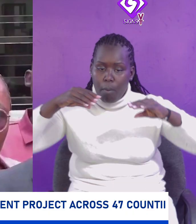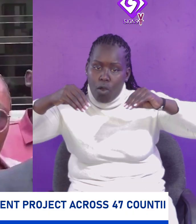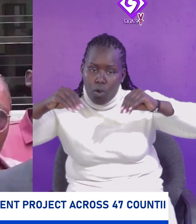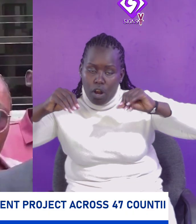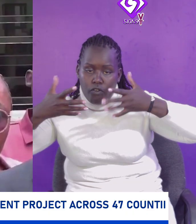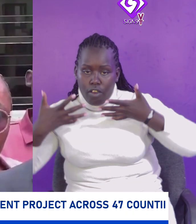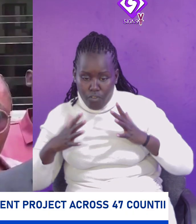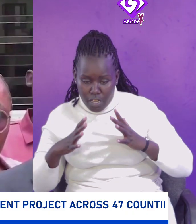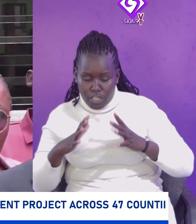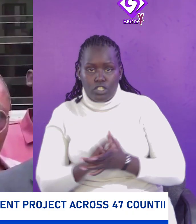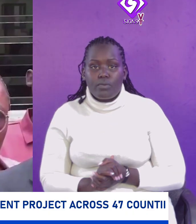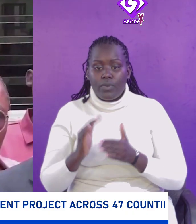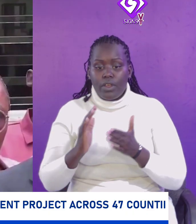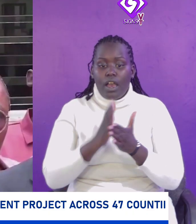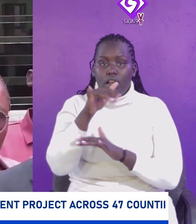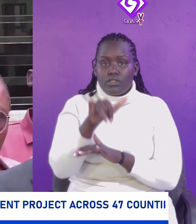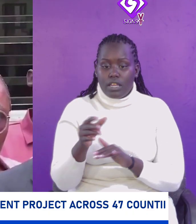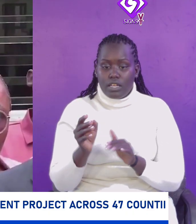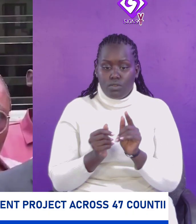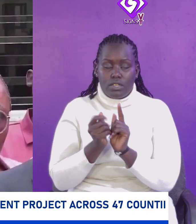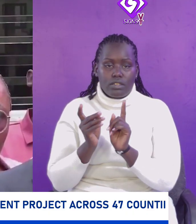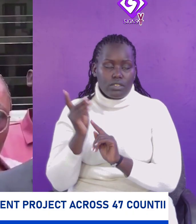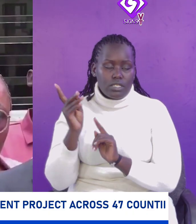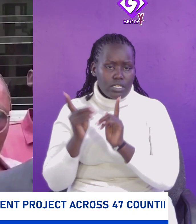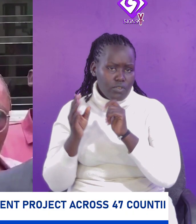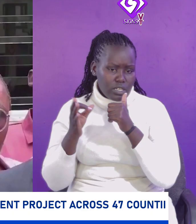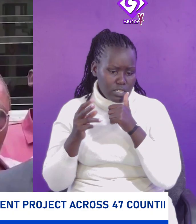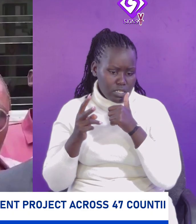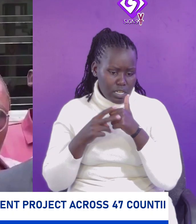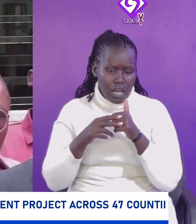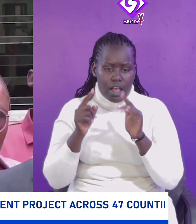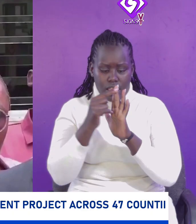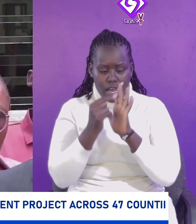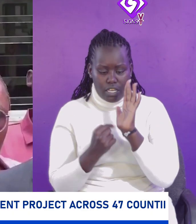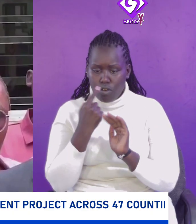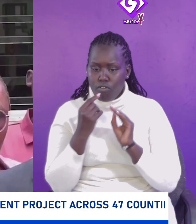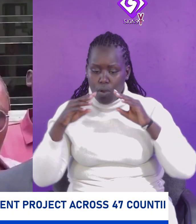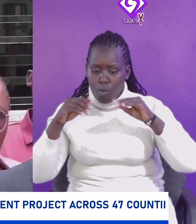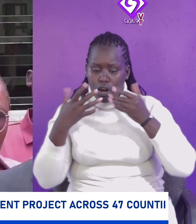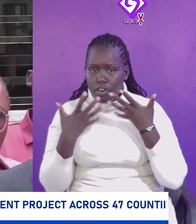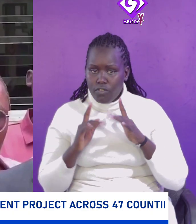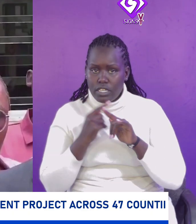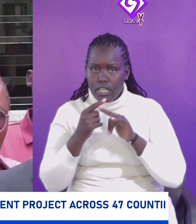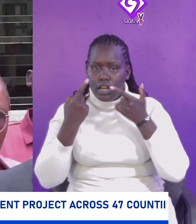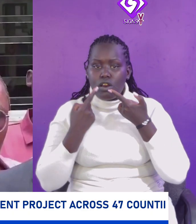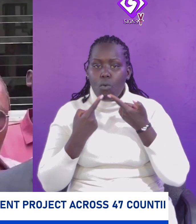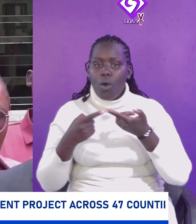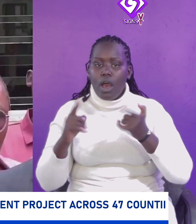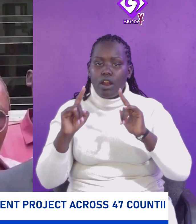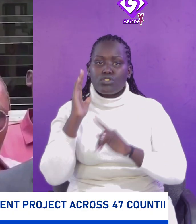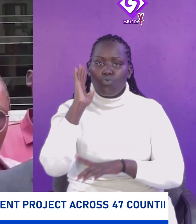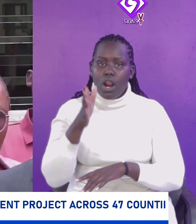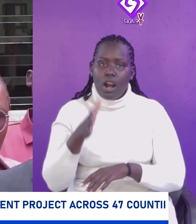those requirements. After that, on 17th, the list of those who have qualified will be announced.